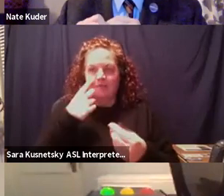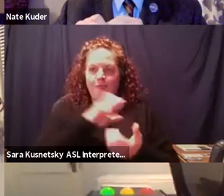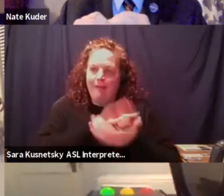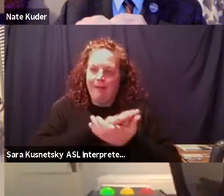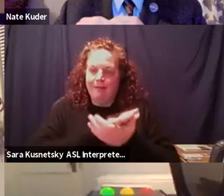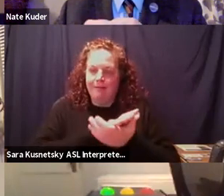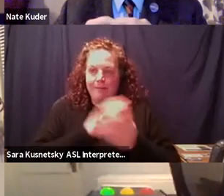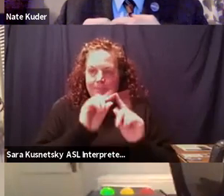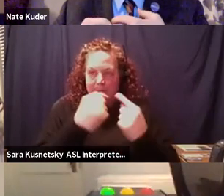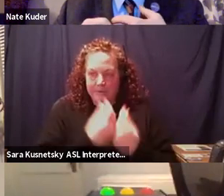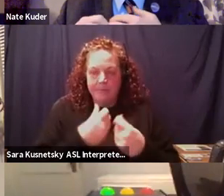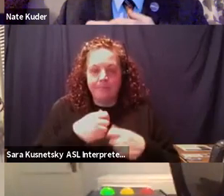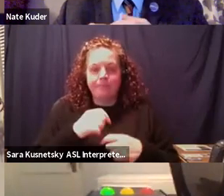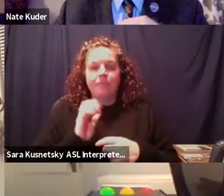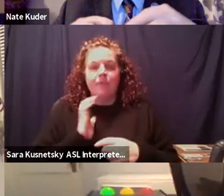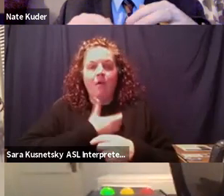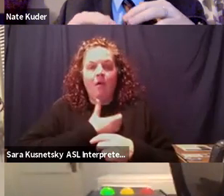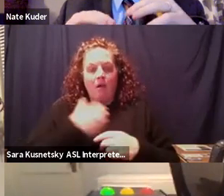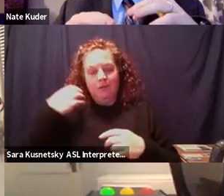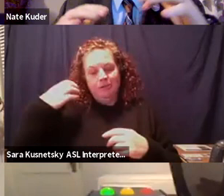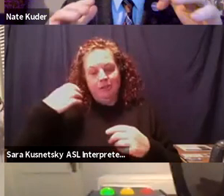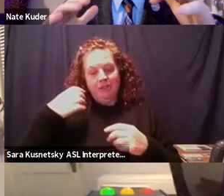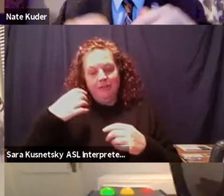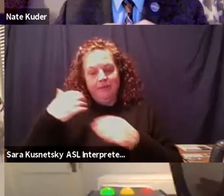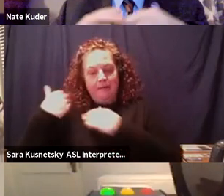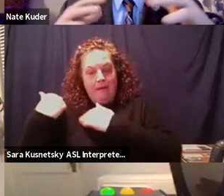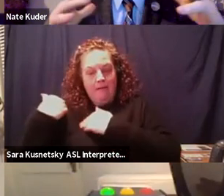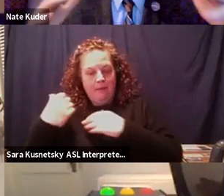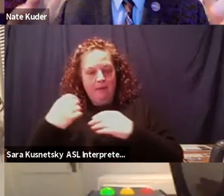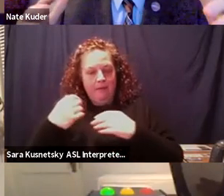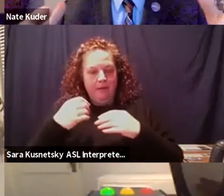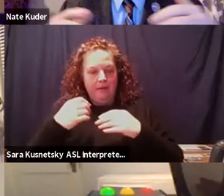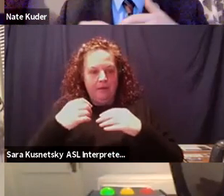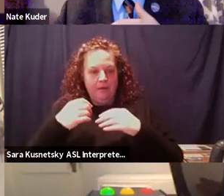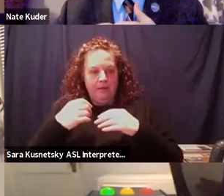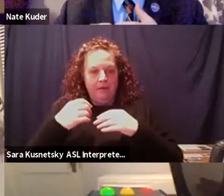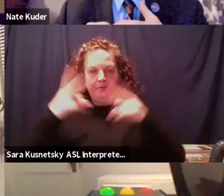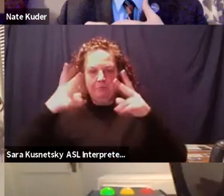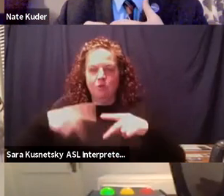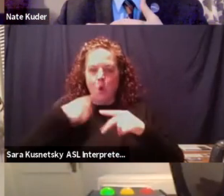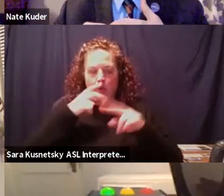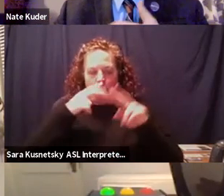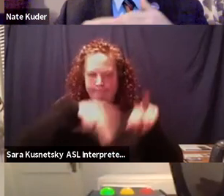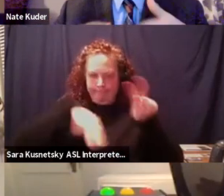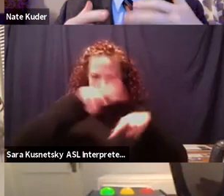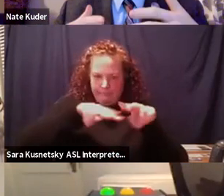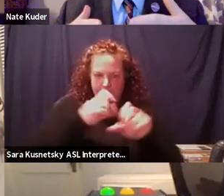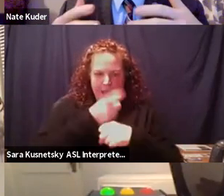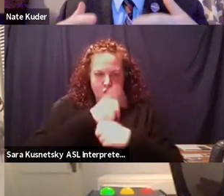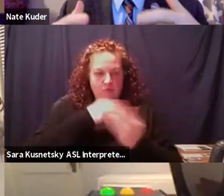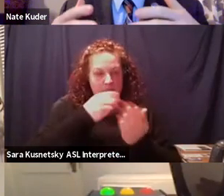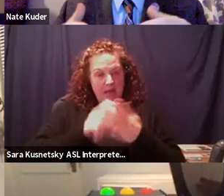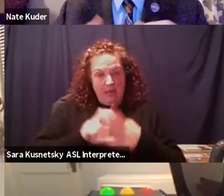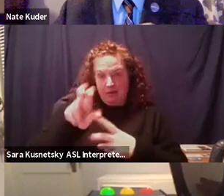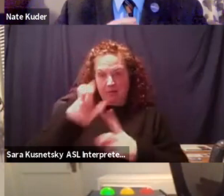team. And our chief accountability officer, Andrea Zayas, would oversee the implementation of that and the development